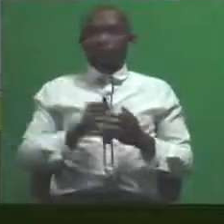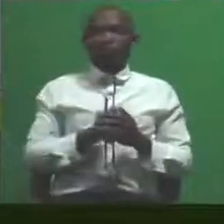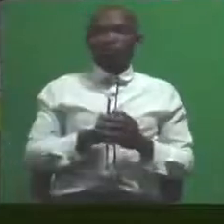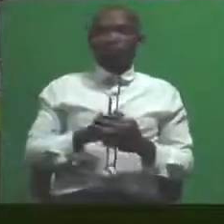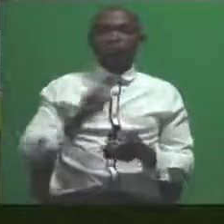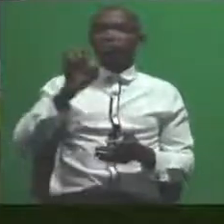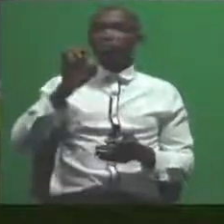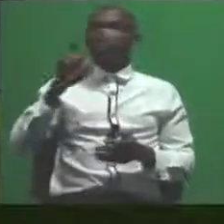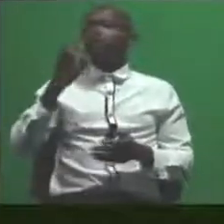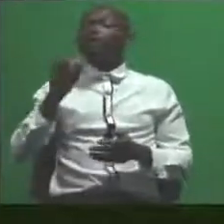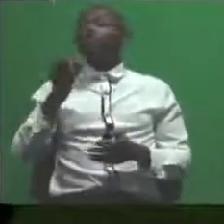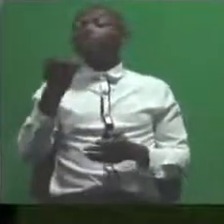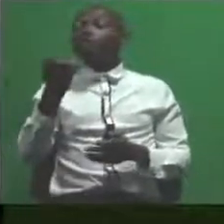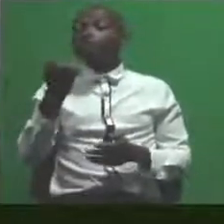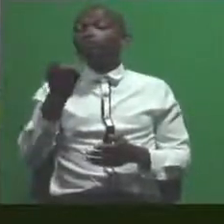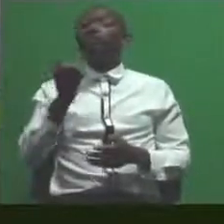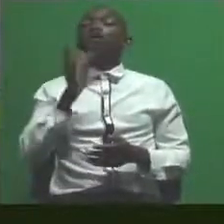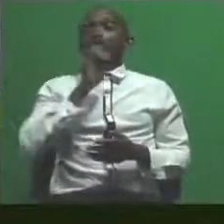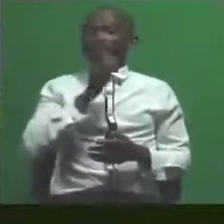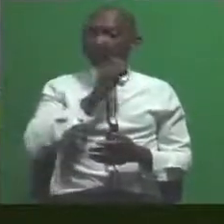reaction, yes,